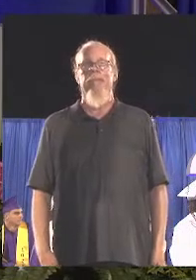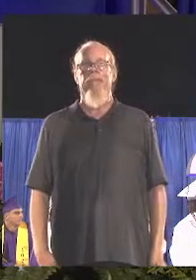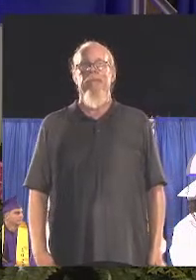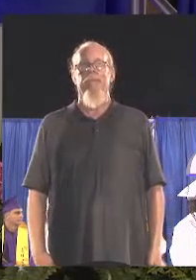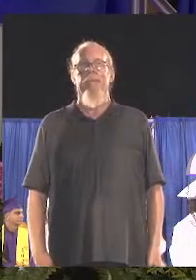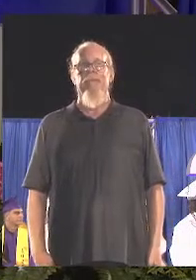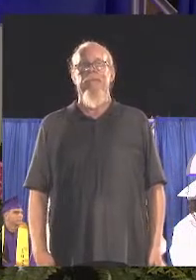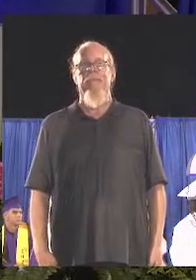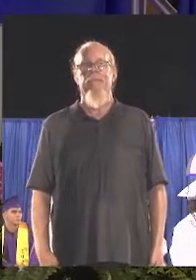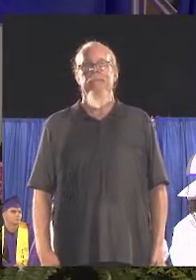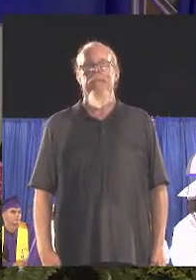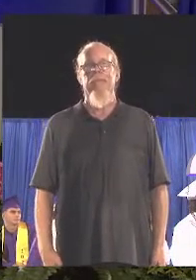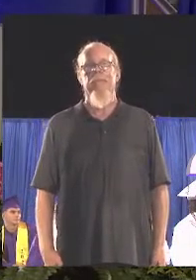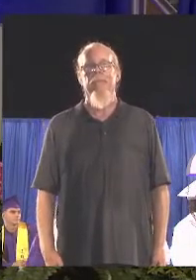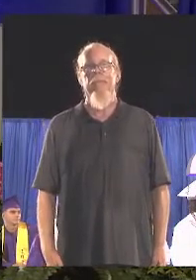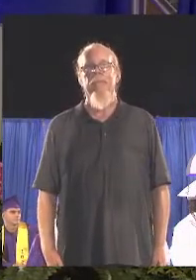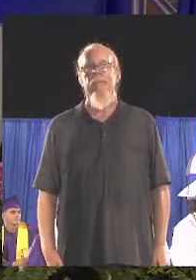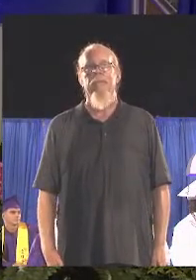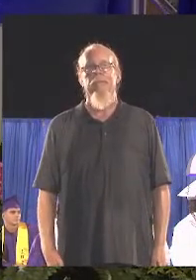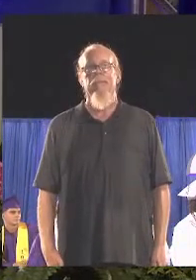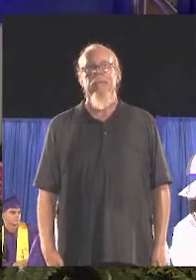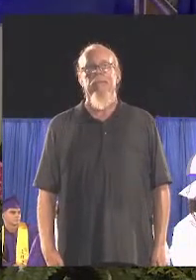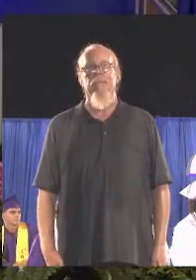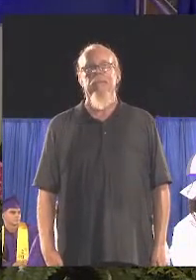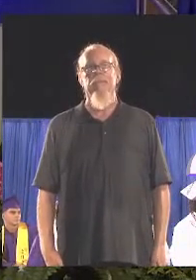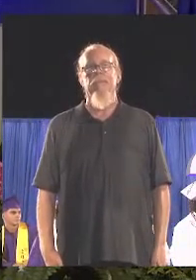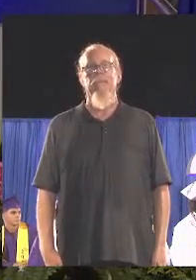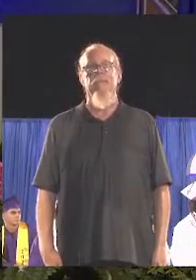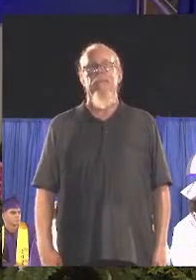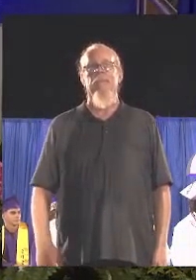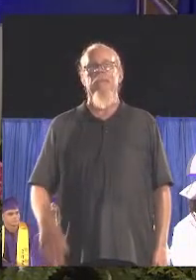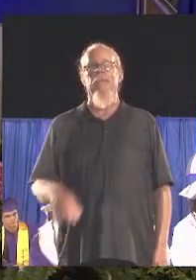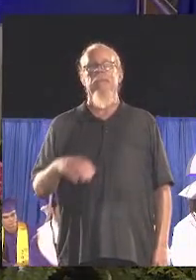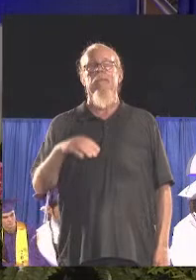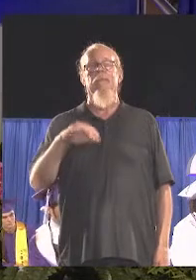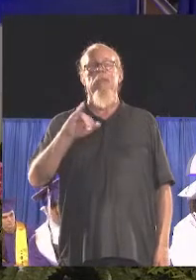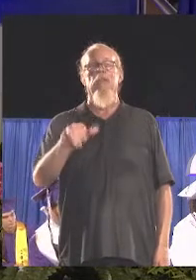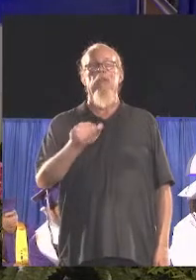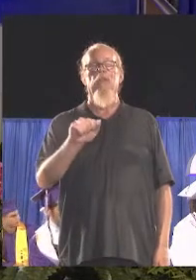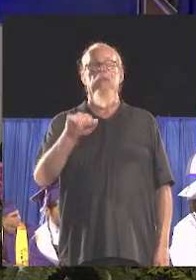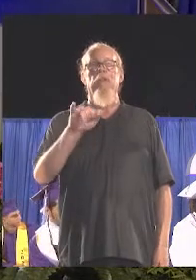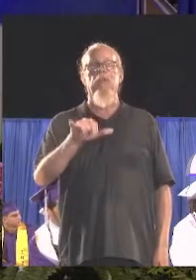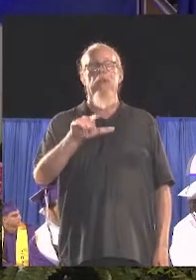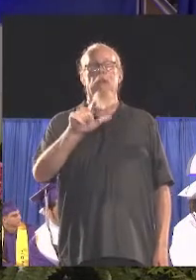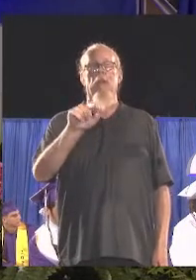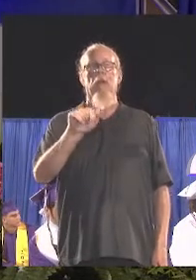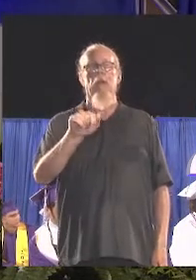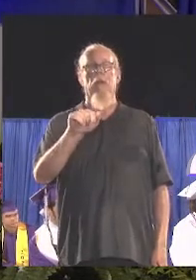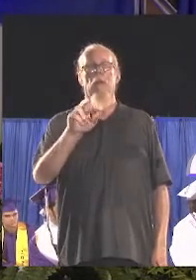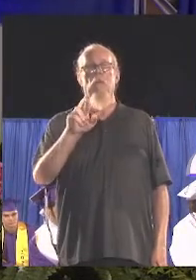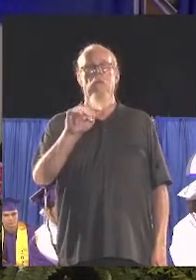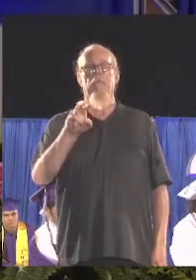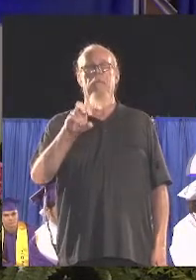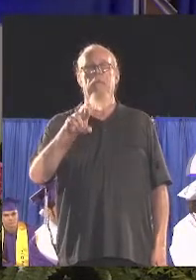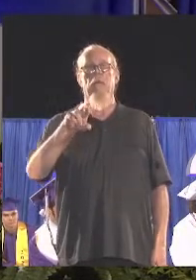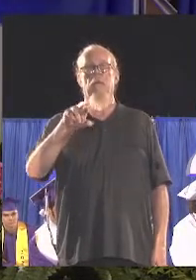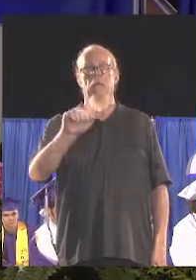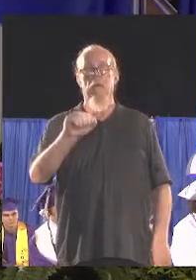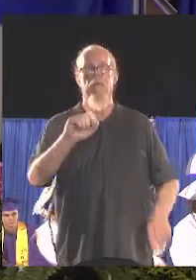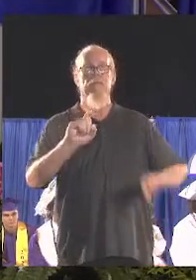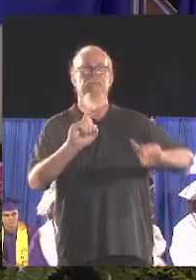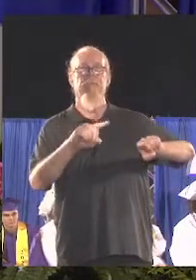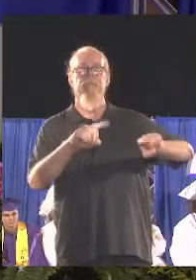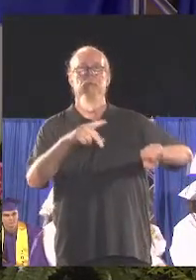Got you. I said your name a million times. Jayla Marie Rivera, Palo Alto College.